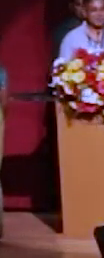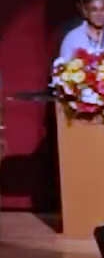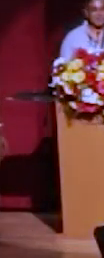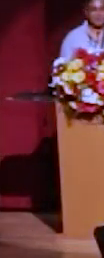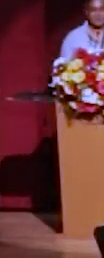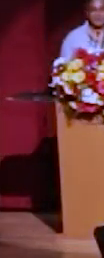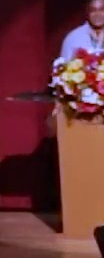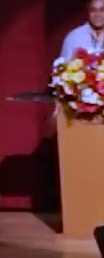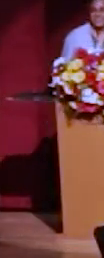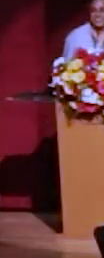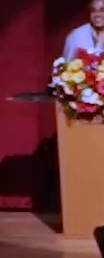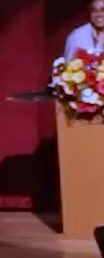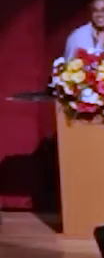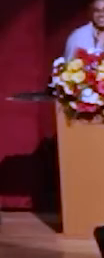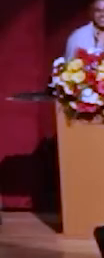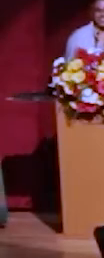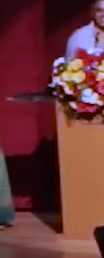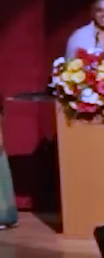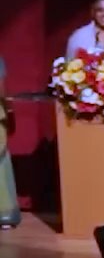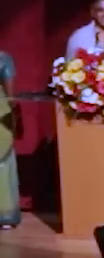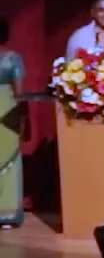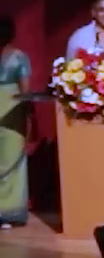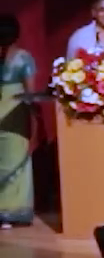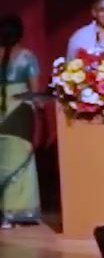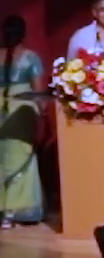Do you have a question for Manohar?